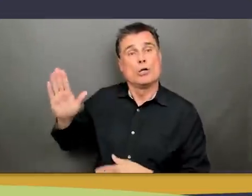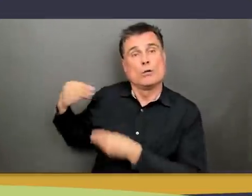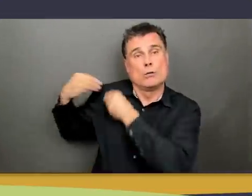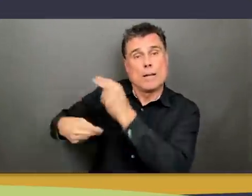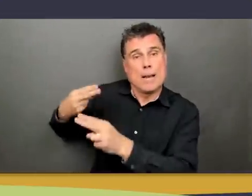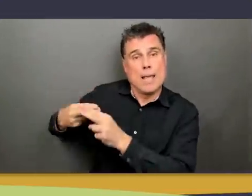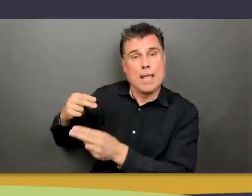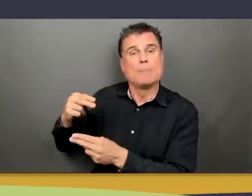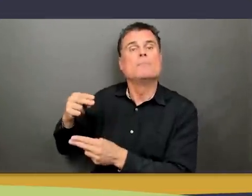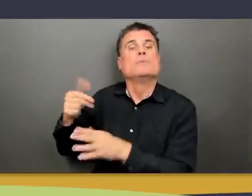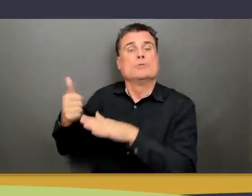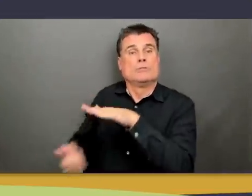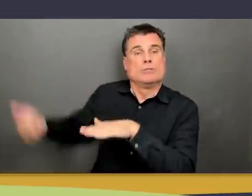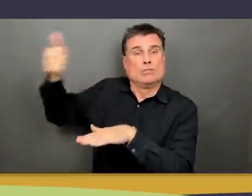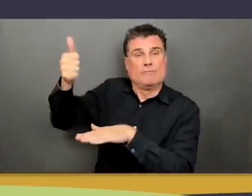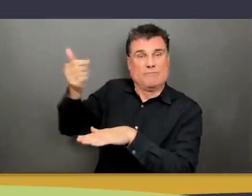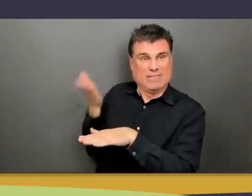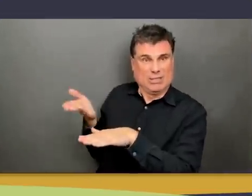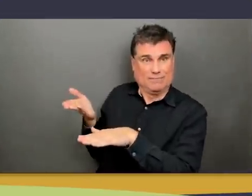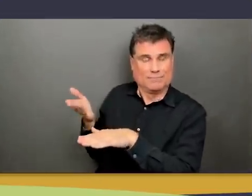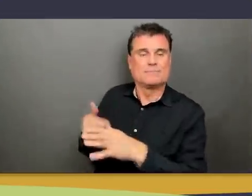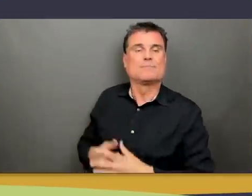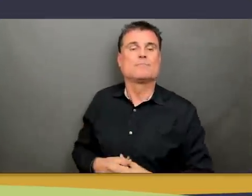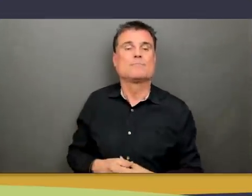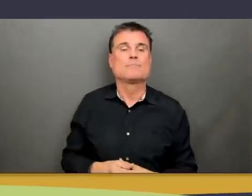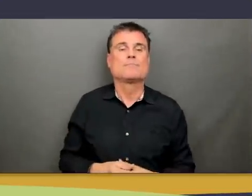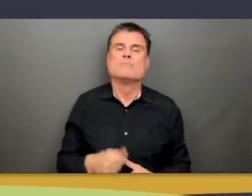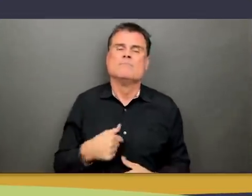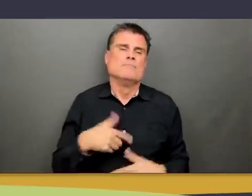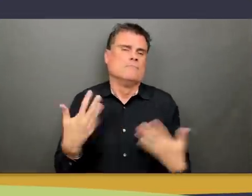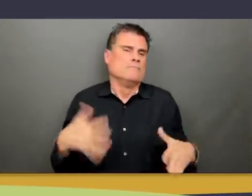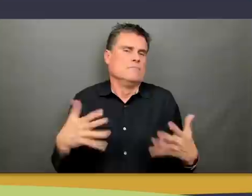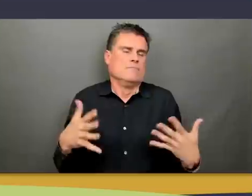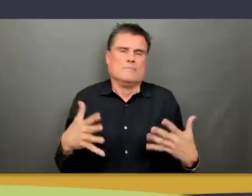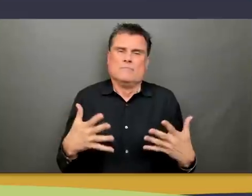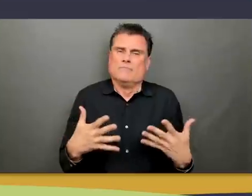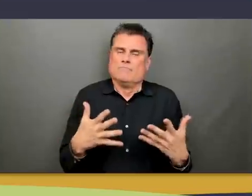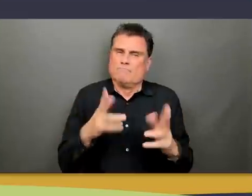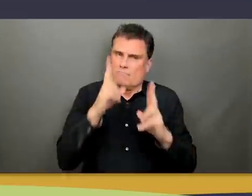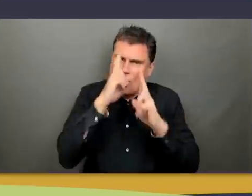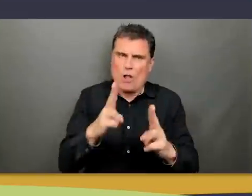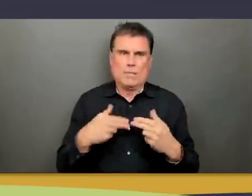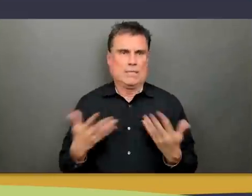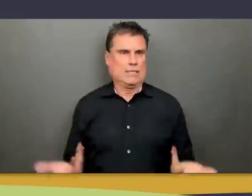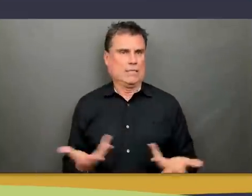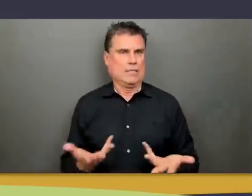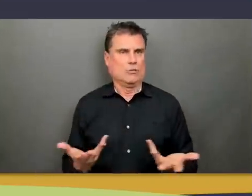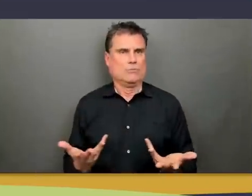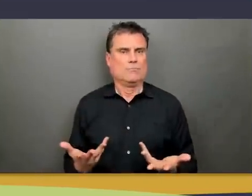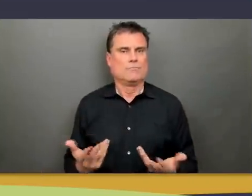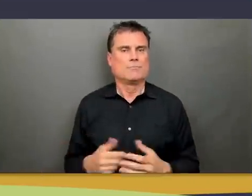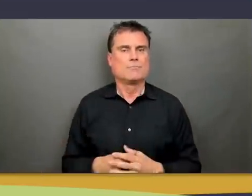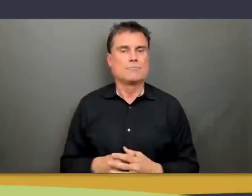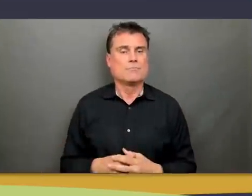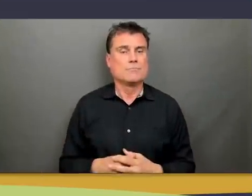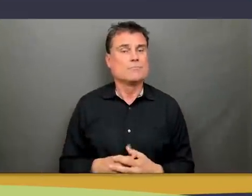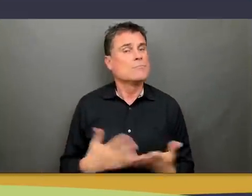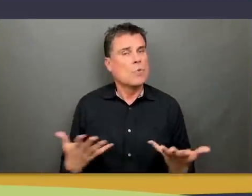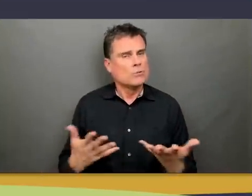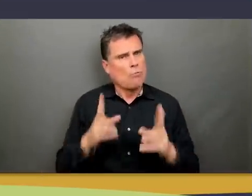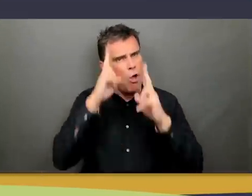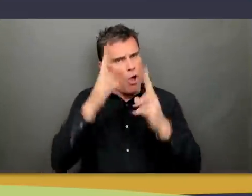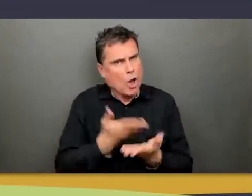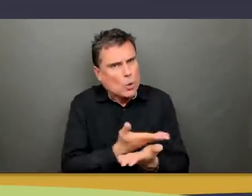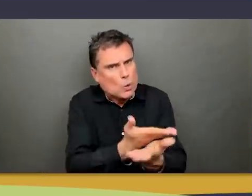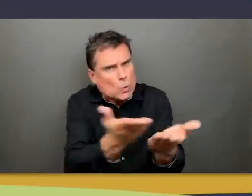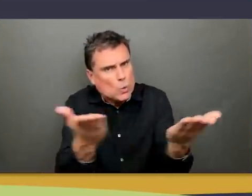name is Losselton. And I'm so grateful to be here to honor you, to ground you in the most beautiful way that we can with our